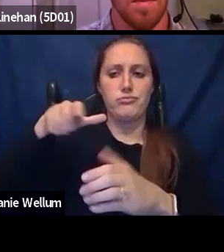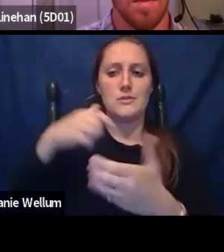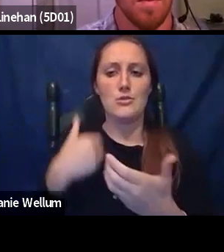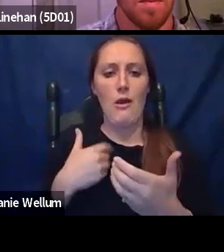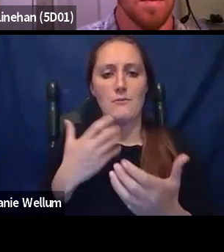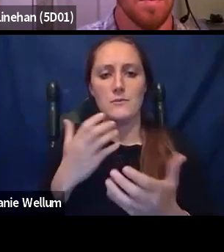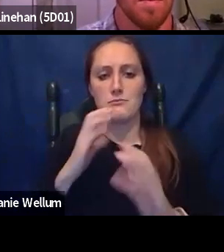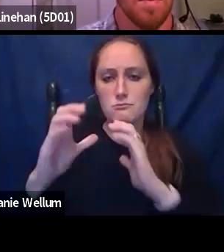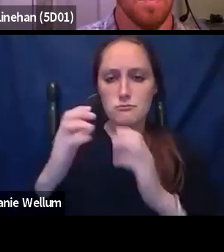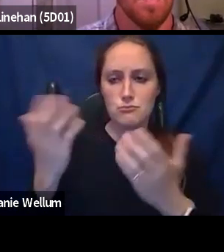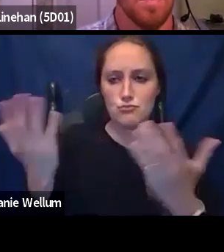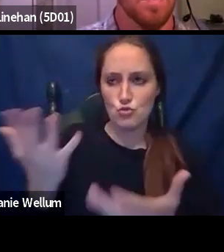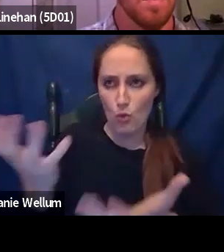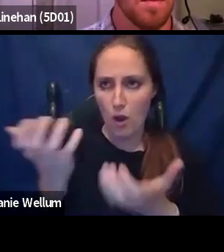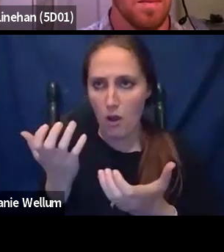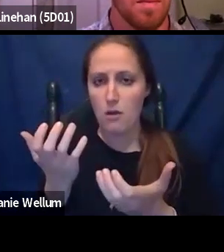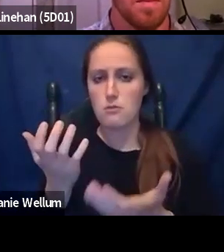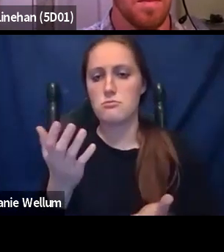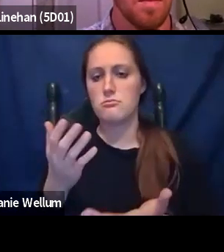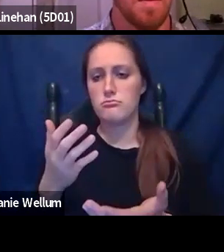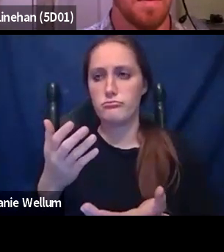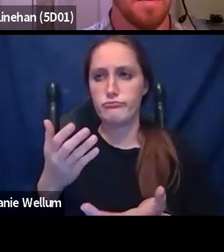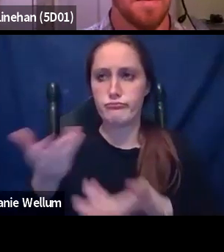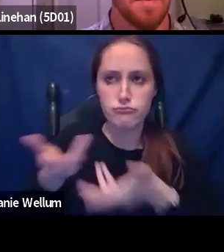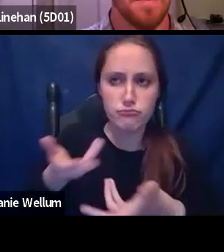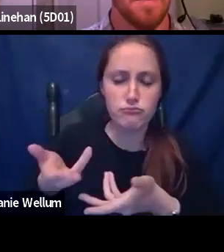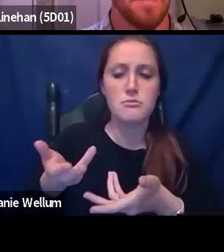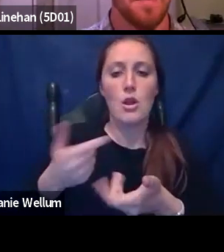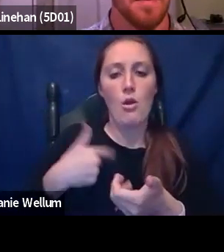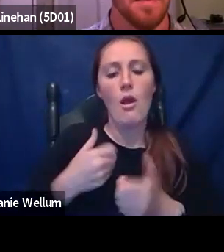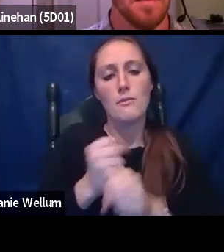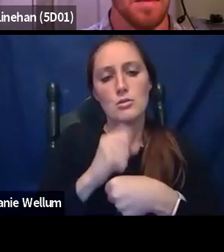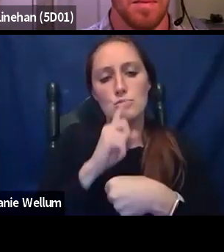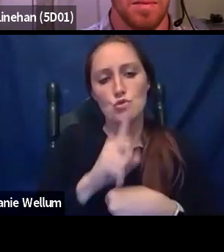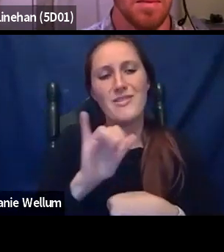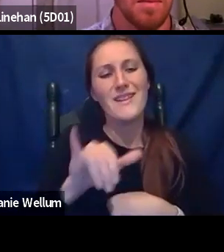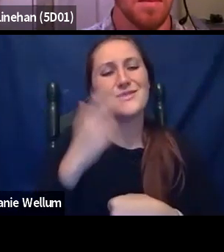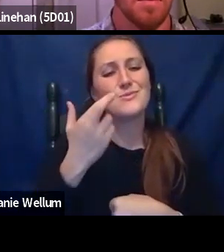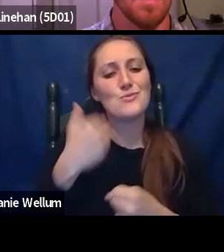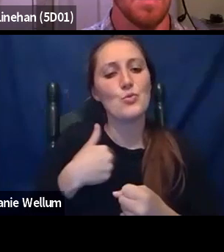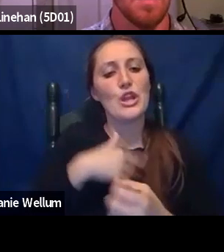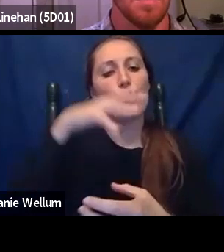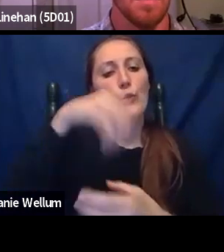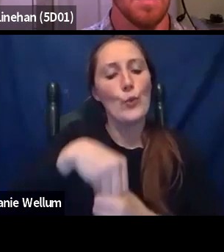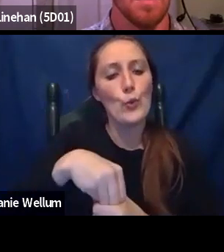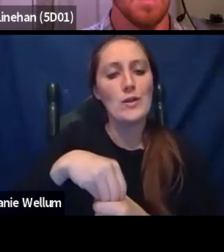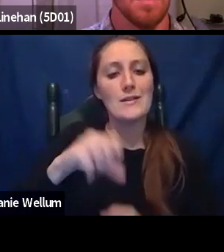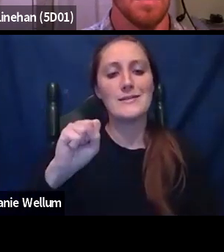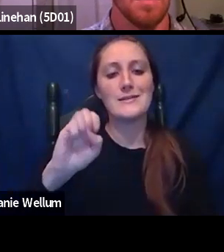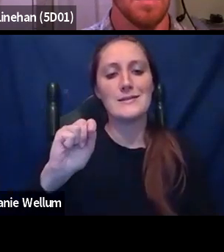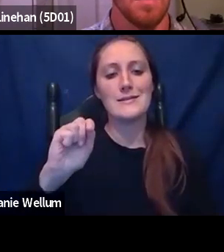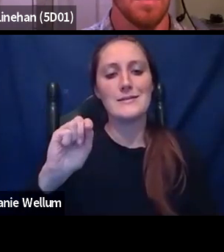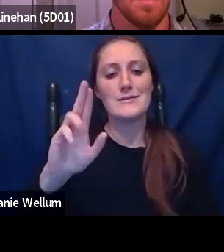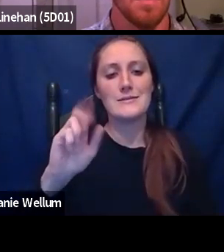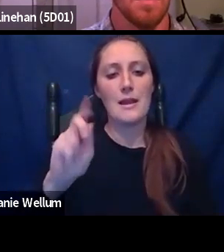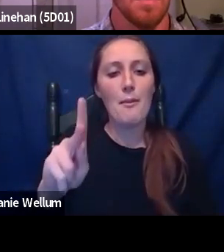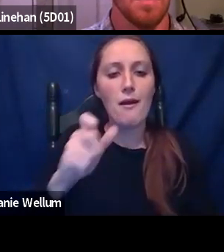they want. You know, so I made sure that, you know, that's why we're including the setback and not trying to change the front of the